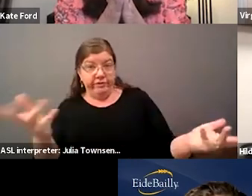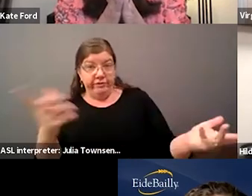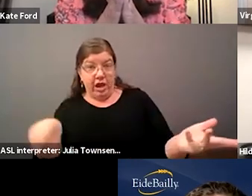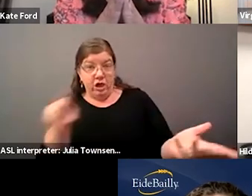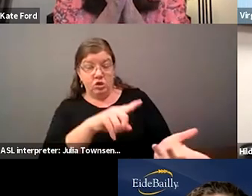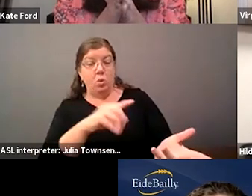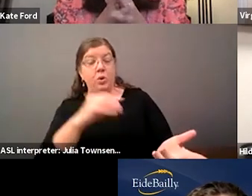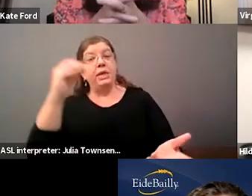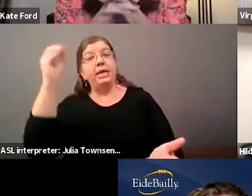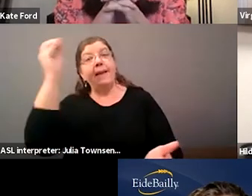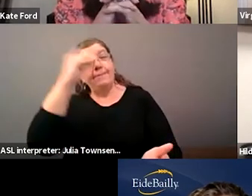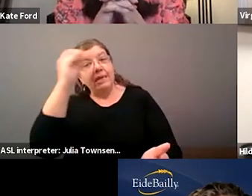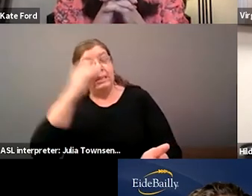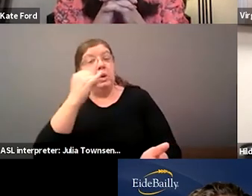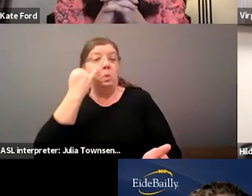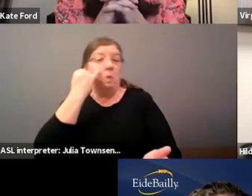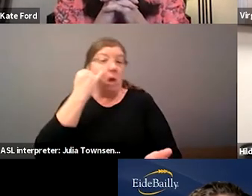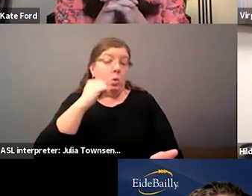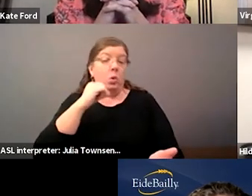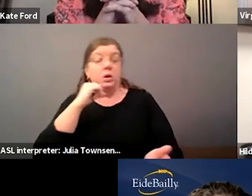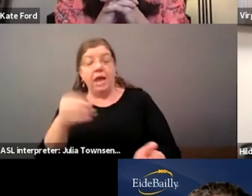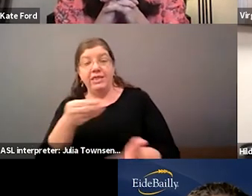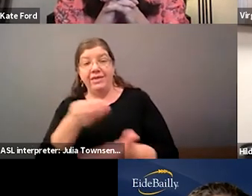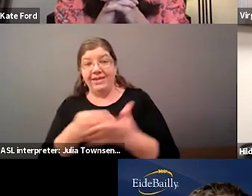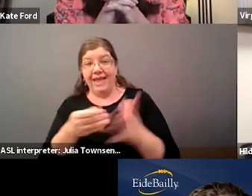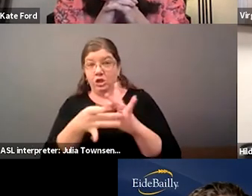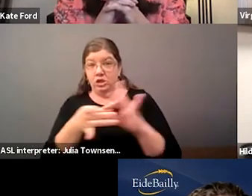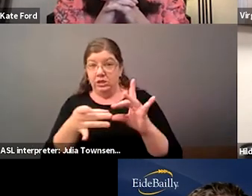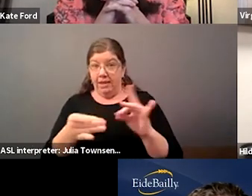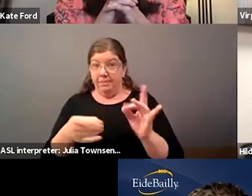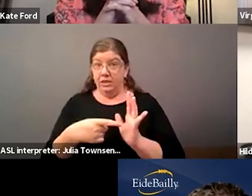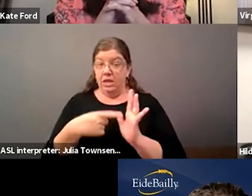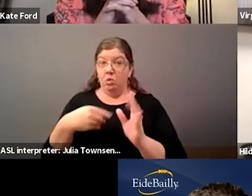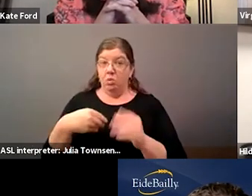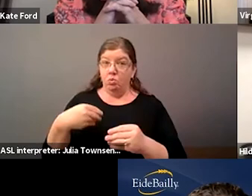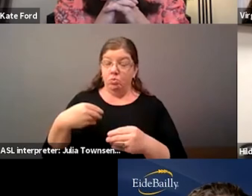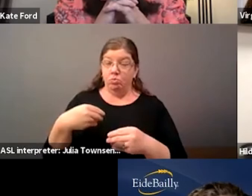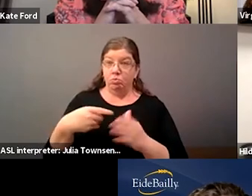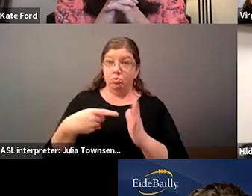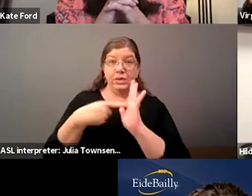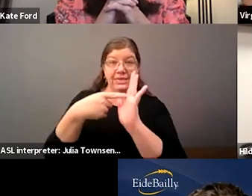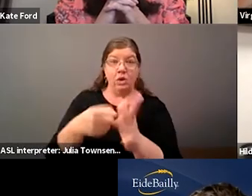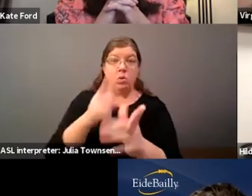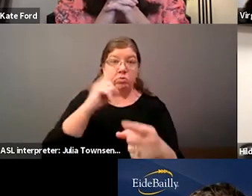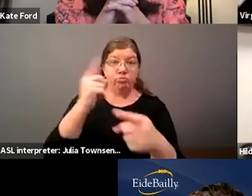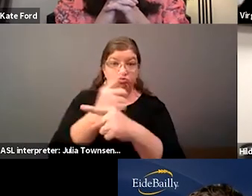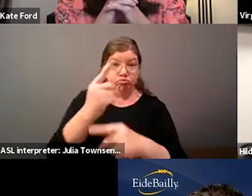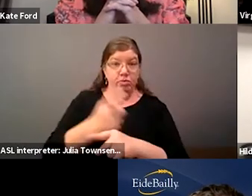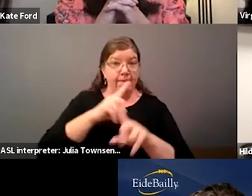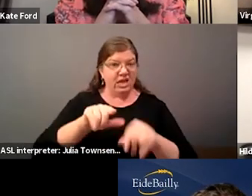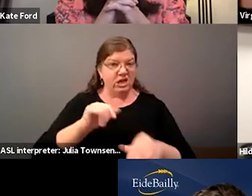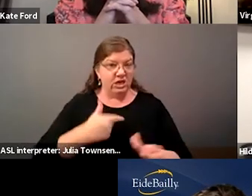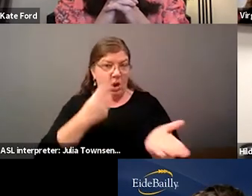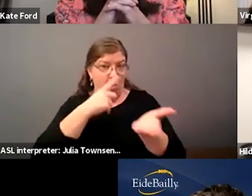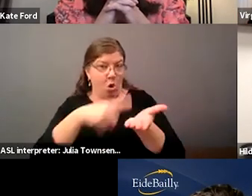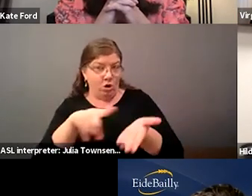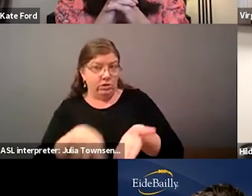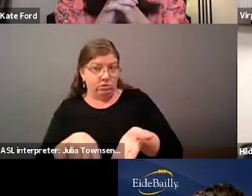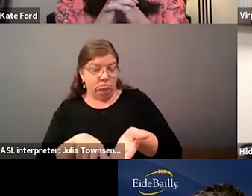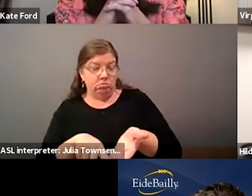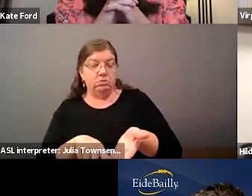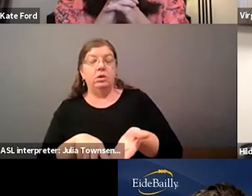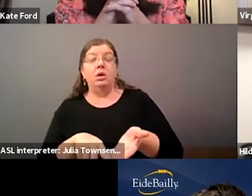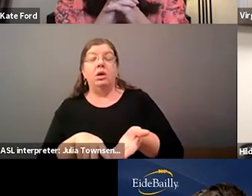an opinion as to whether or not the financial statements as presented are materially stated based on our audit we do that